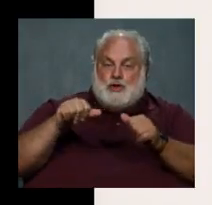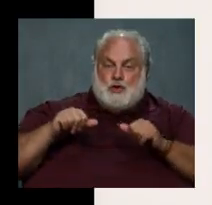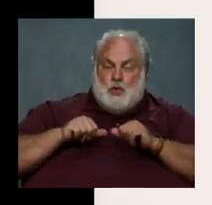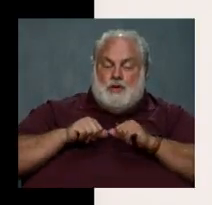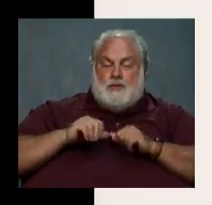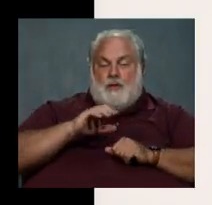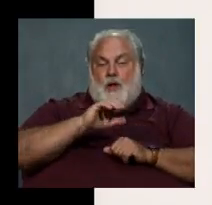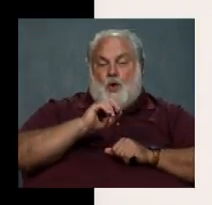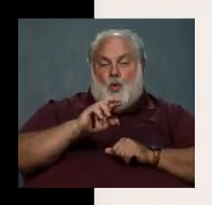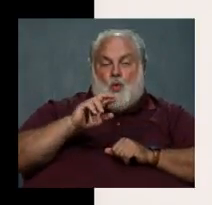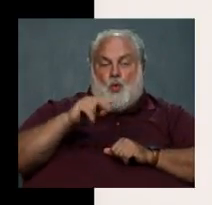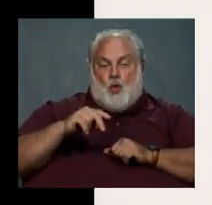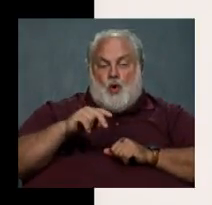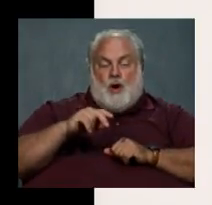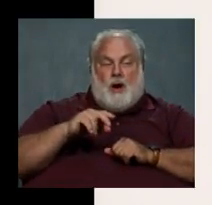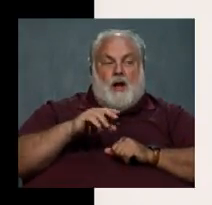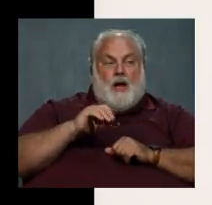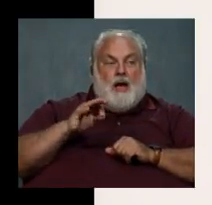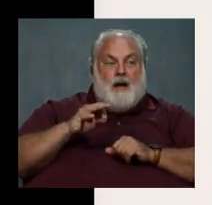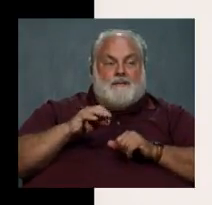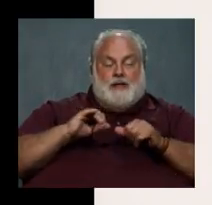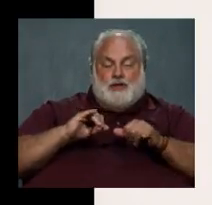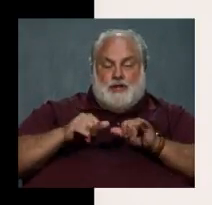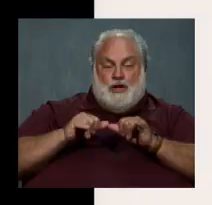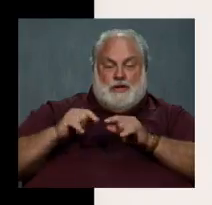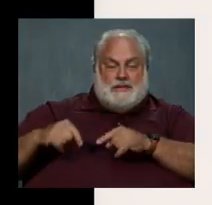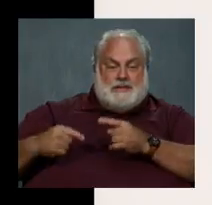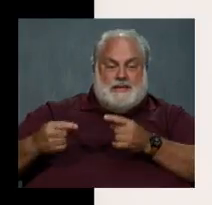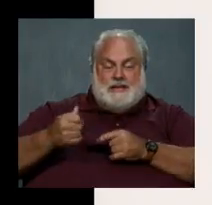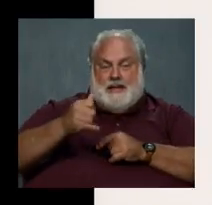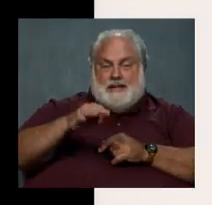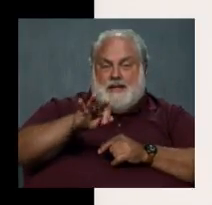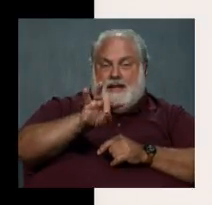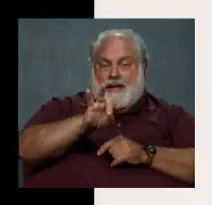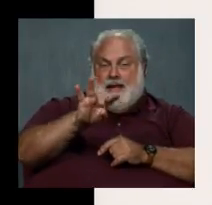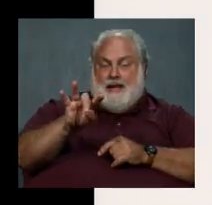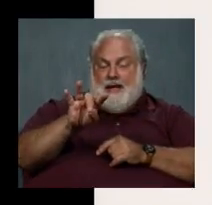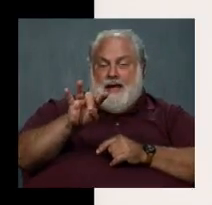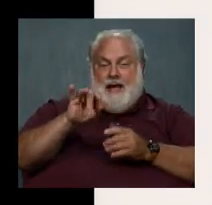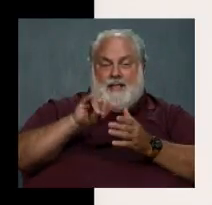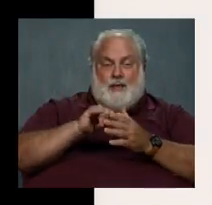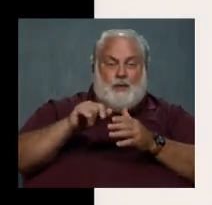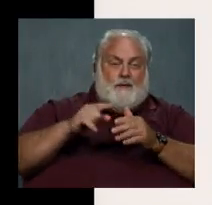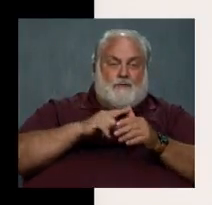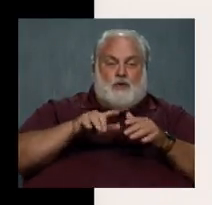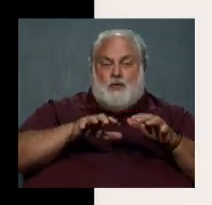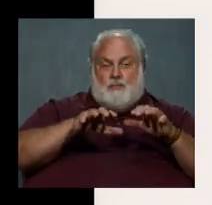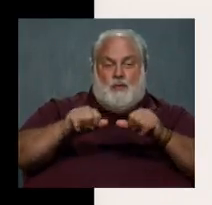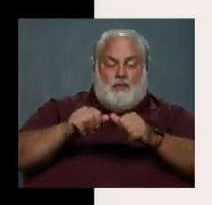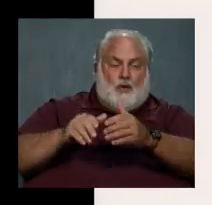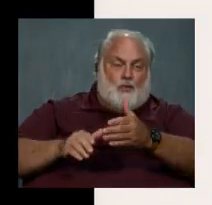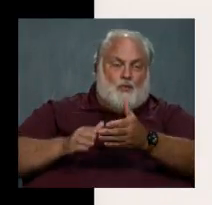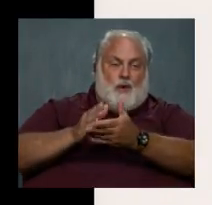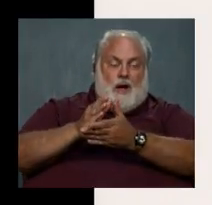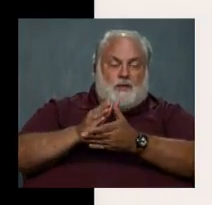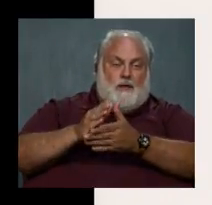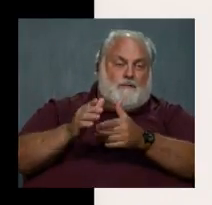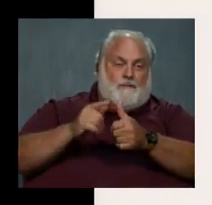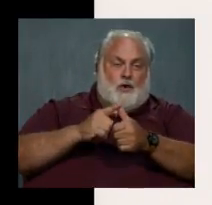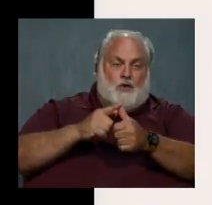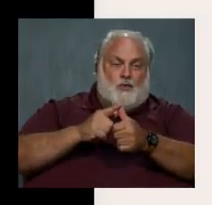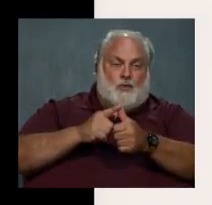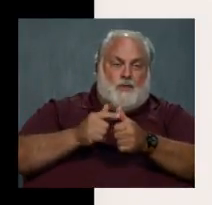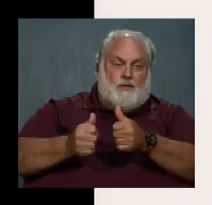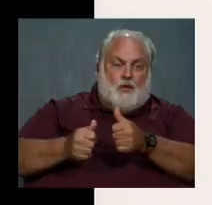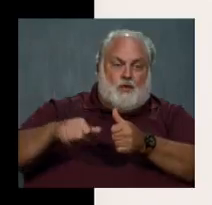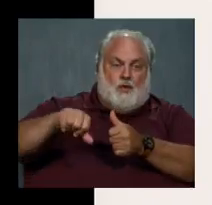of Engineers since 1988, actually, was when Little Rock Municipal Water Works first acquired the right of first refusal to 100 million